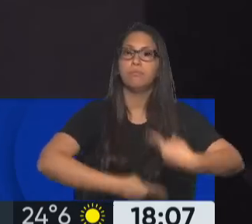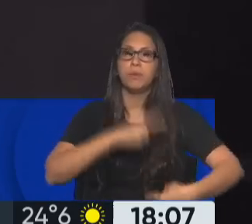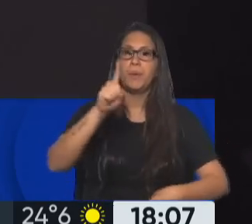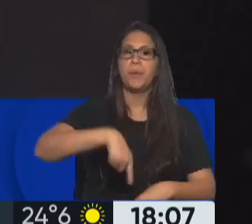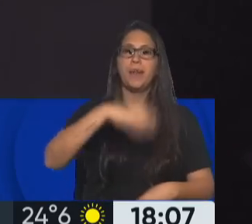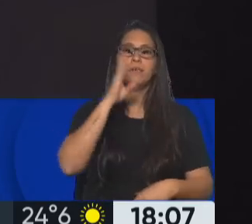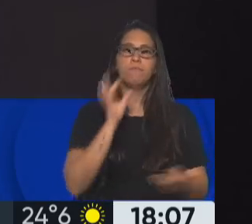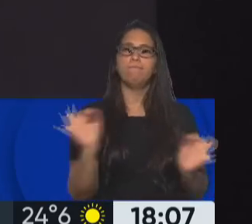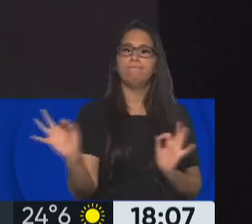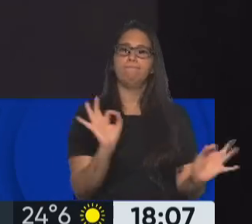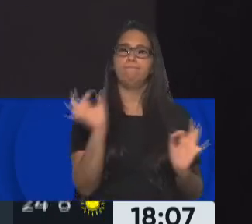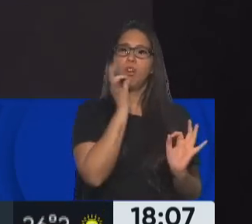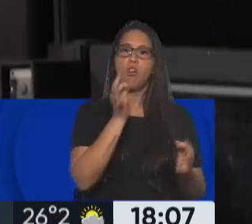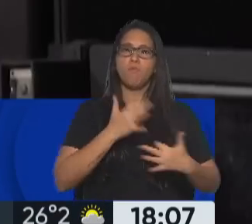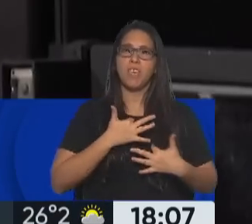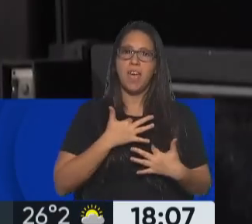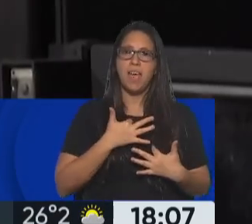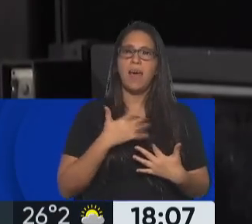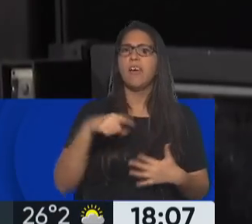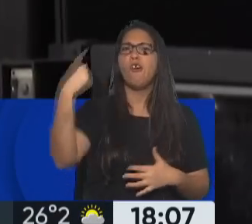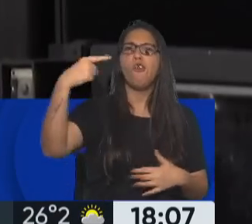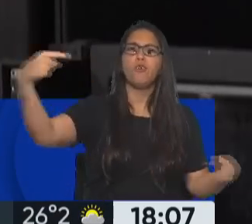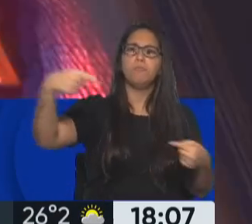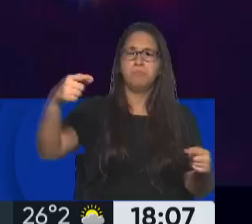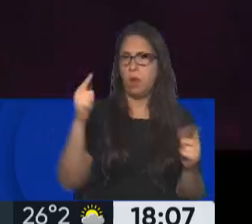a su medida, con pocos contrapesos institucionales.